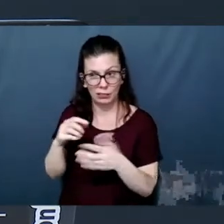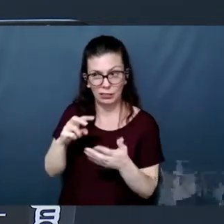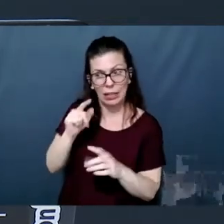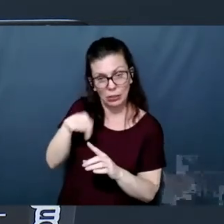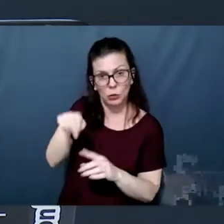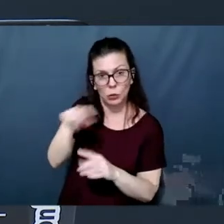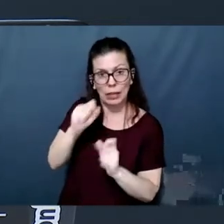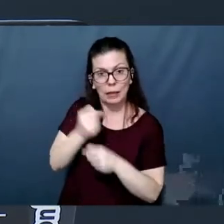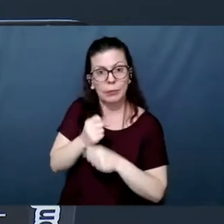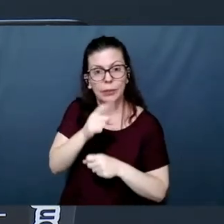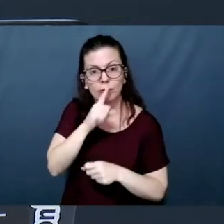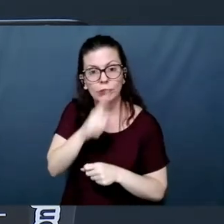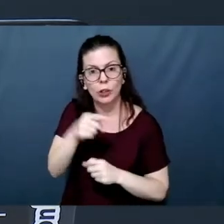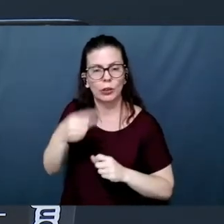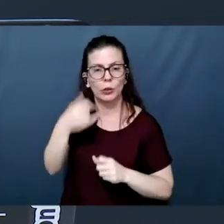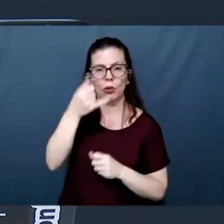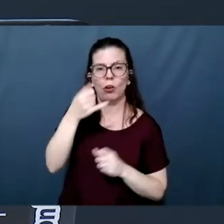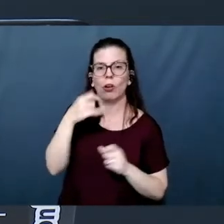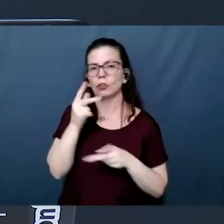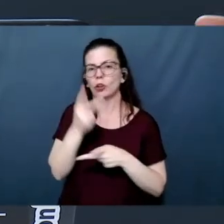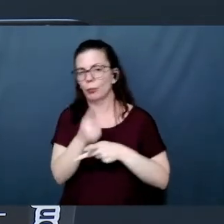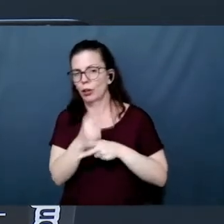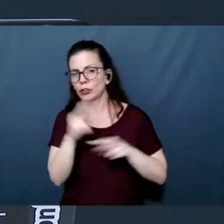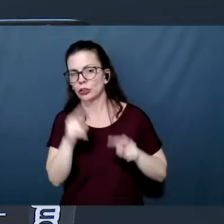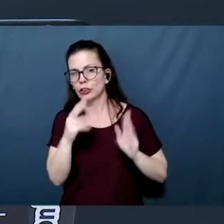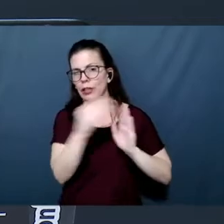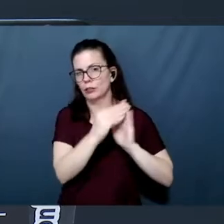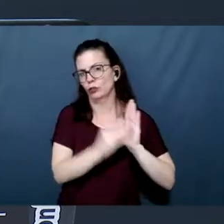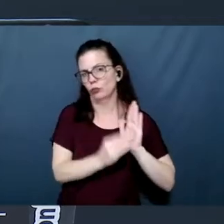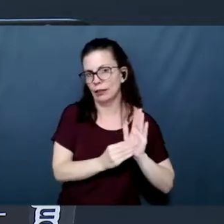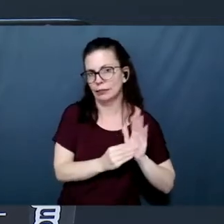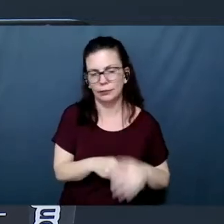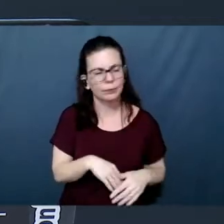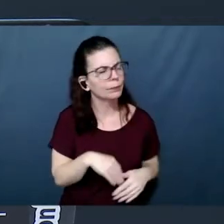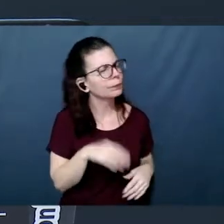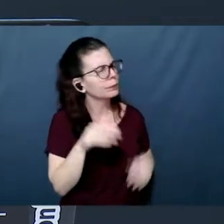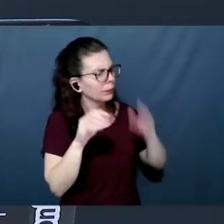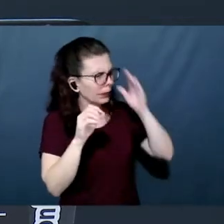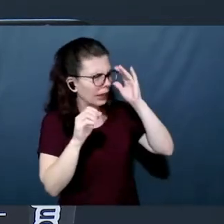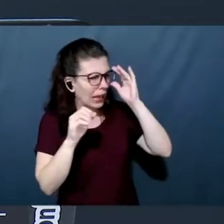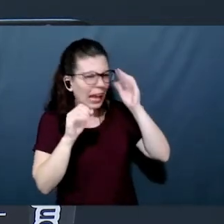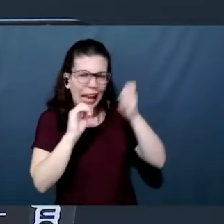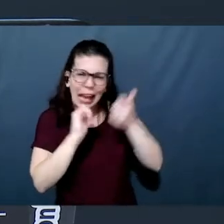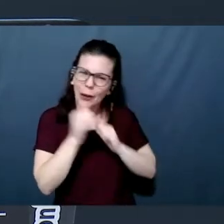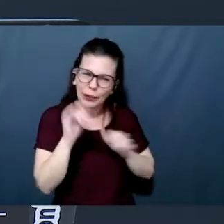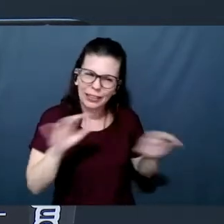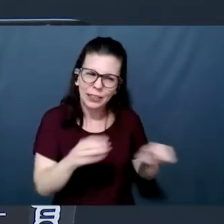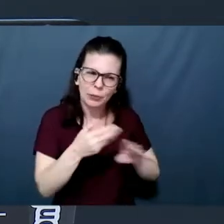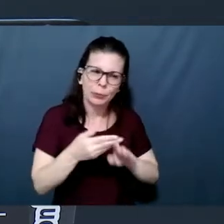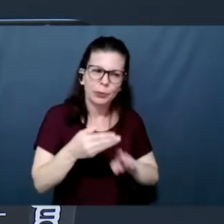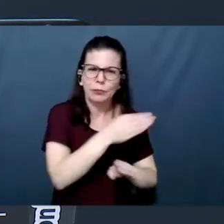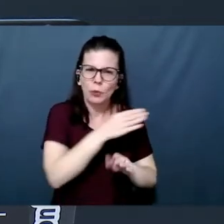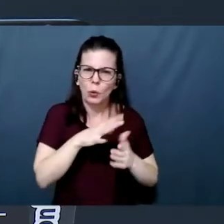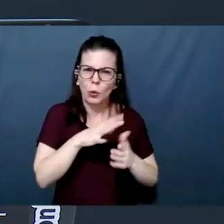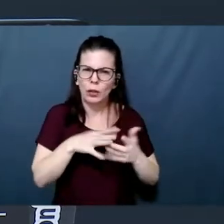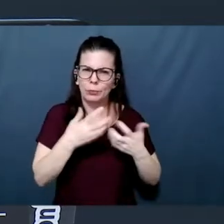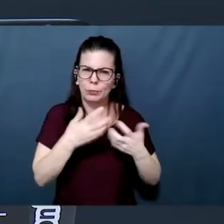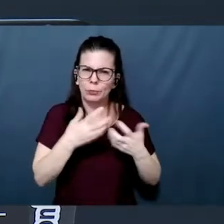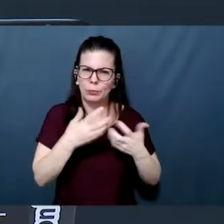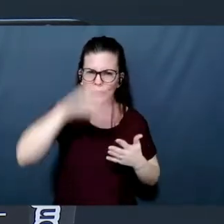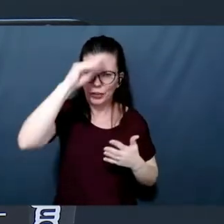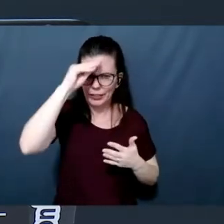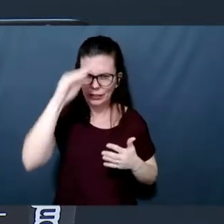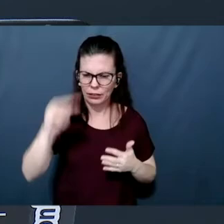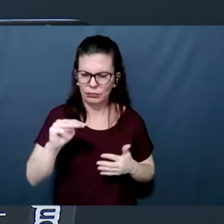those calls are monitored and tracked. How that was done before machine learning? So a lot of it was just random sampling,